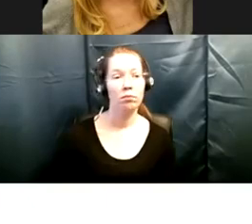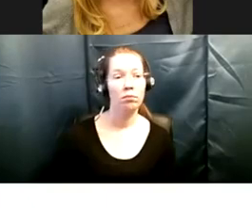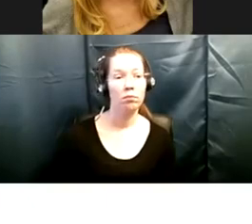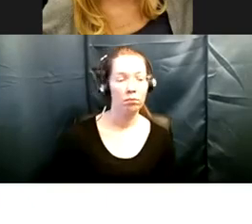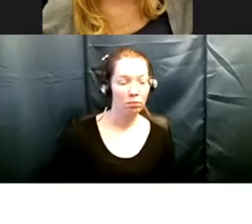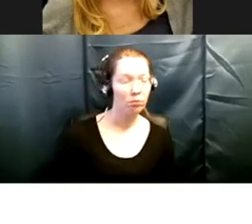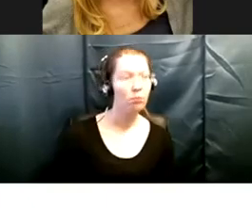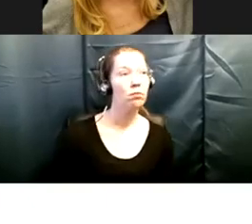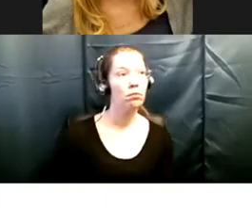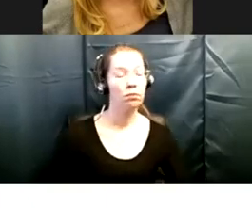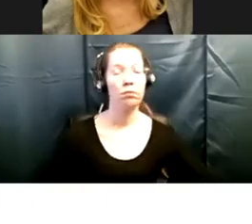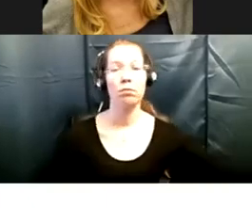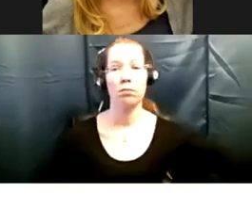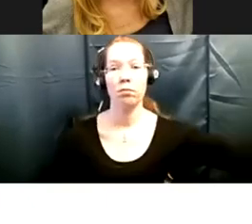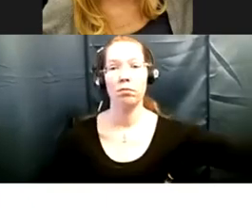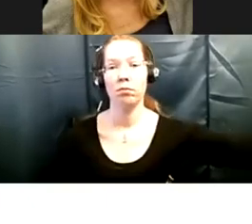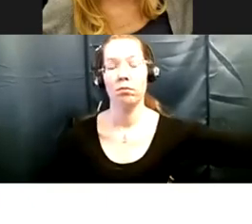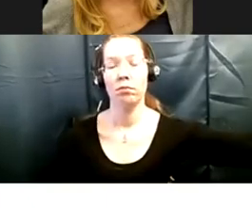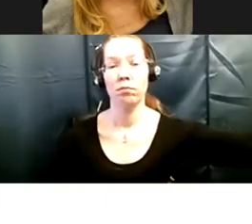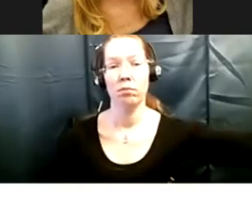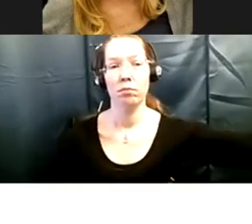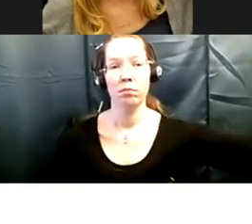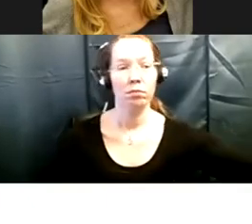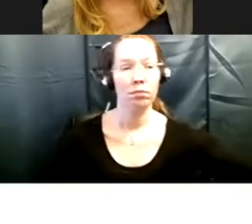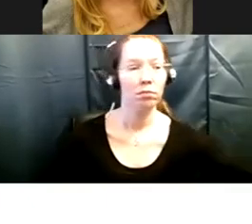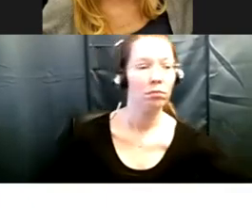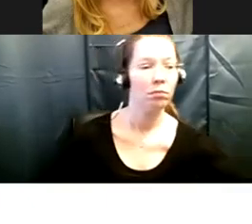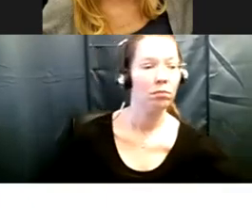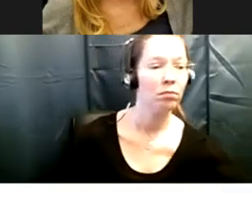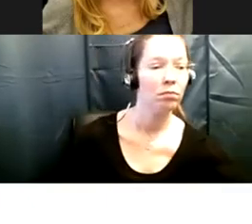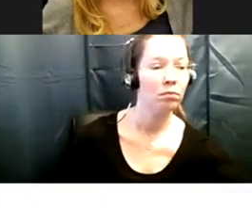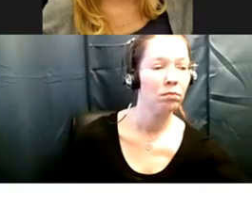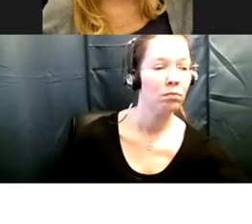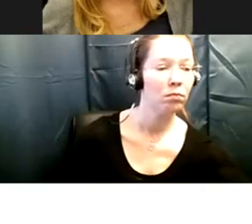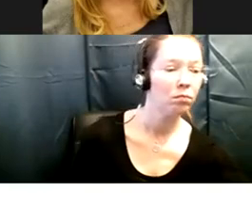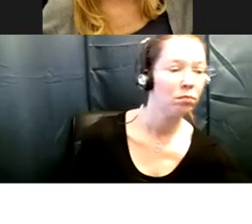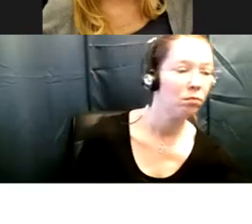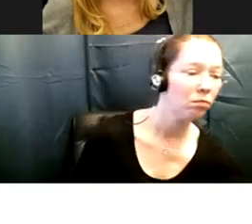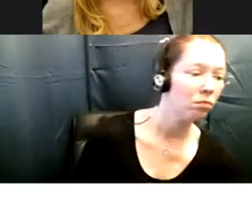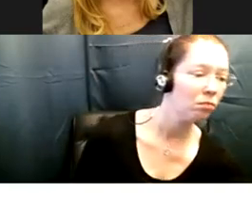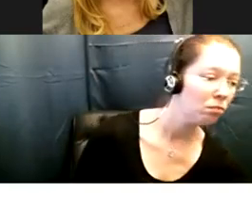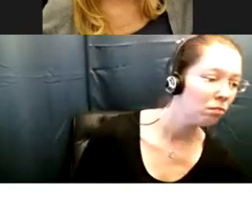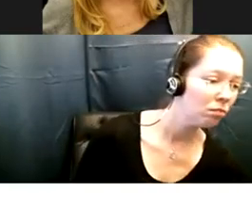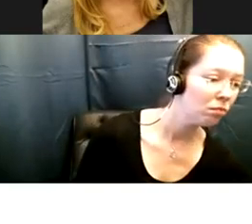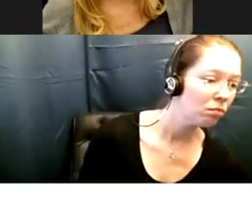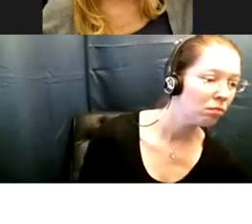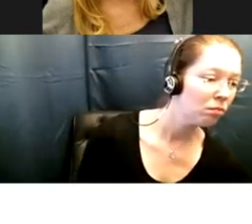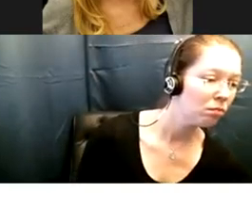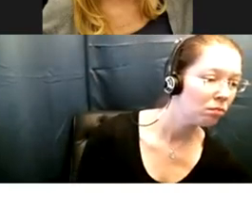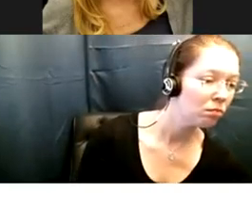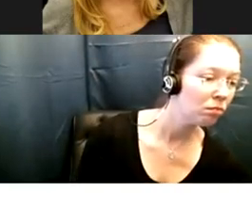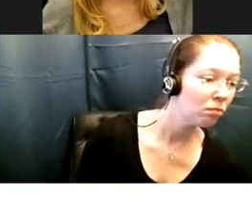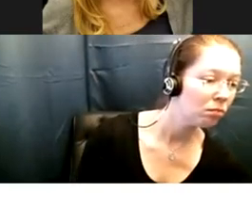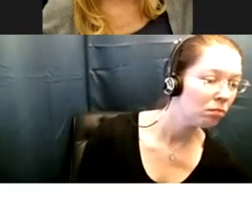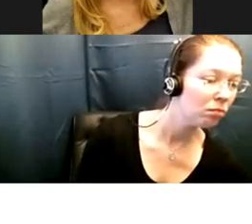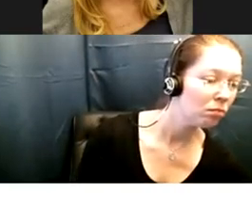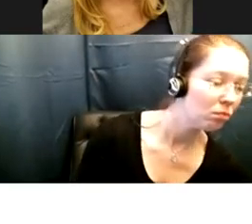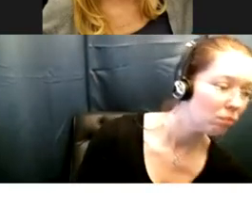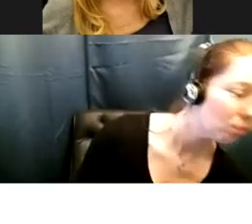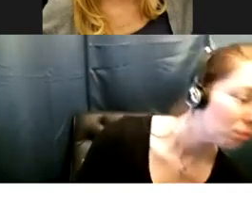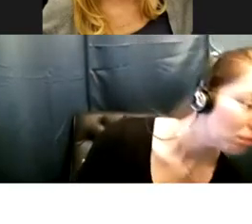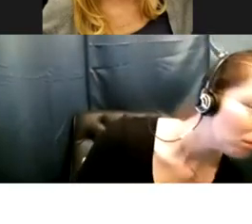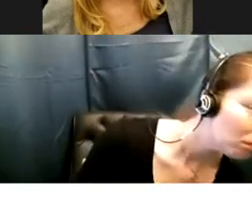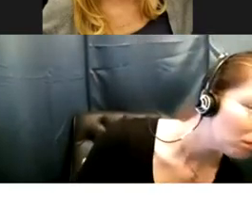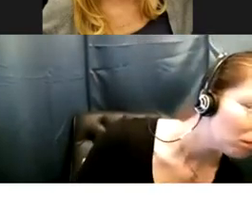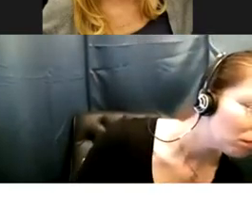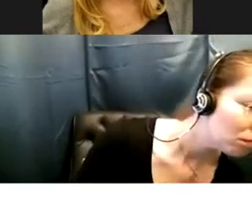direct in-home care. So instead of having a person in your home, you can still have access to a support person over 2-way